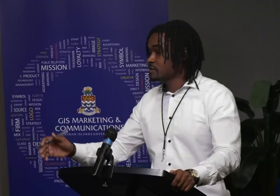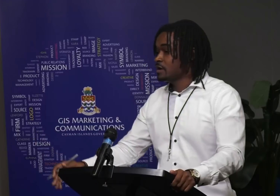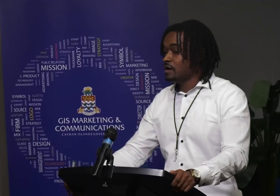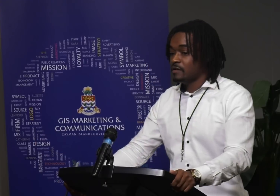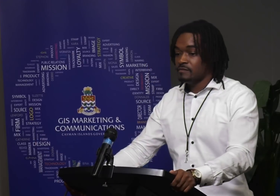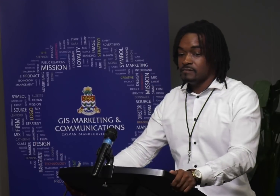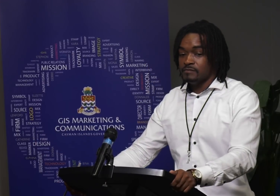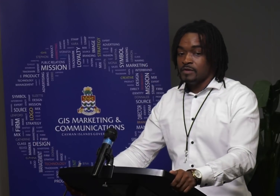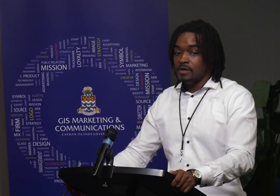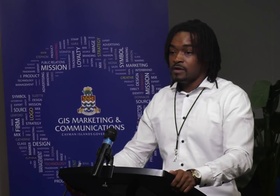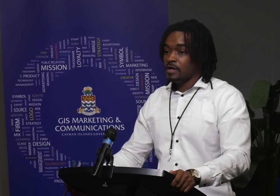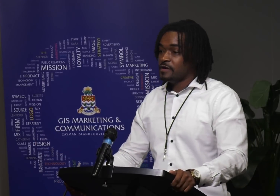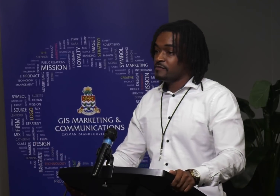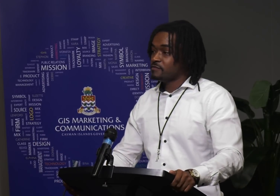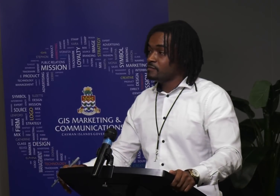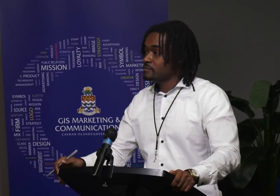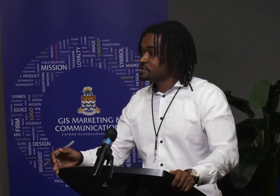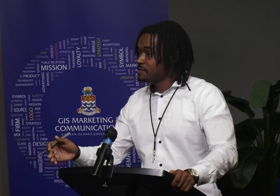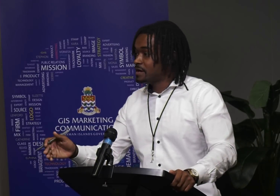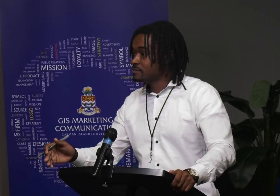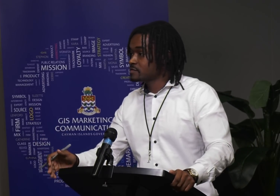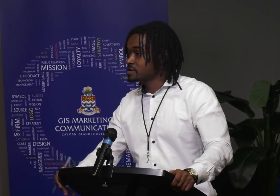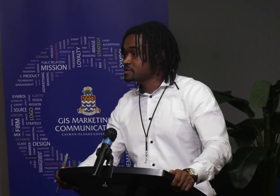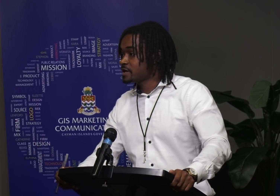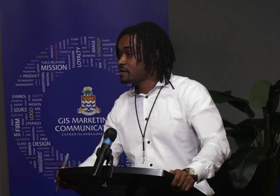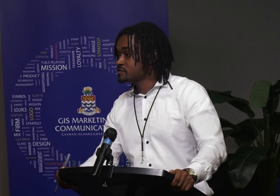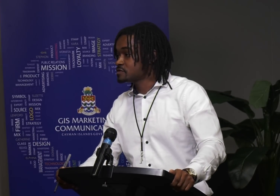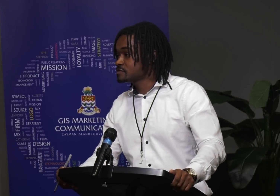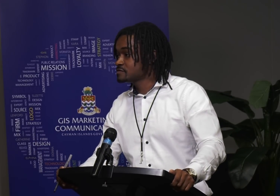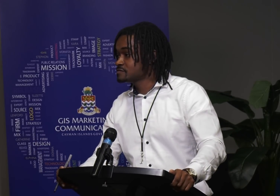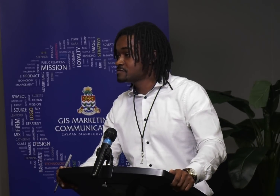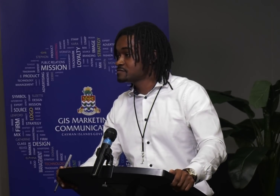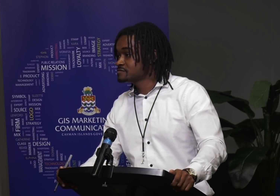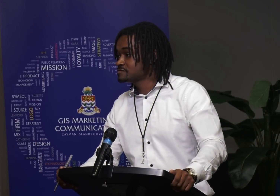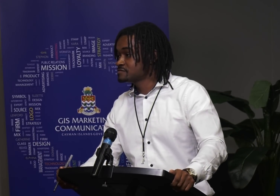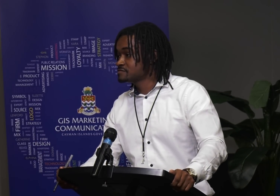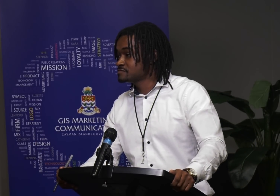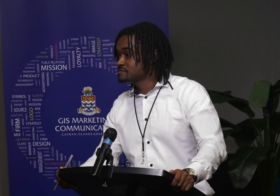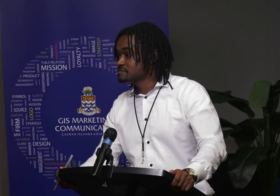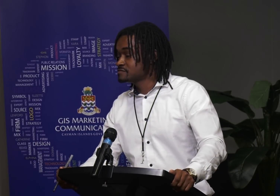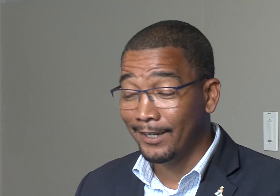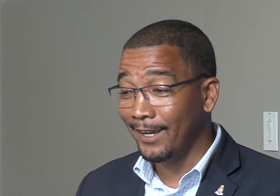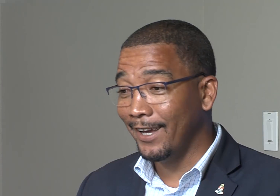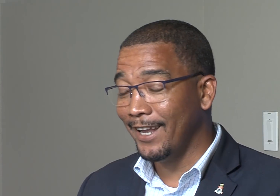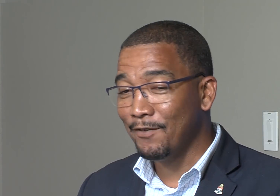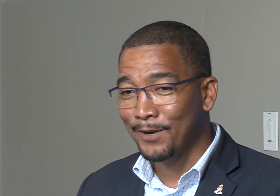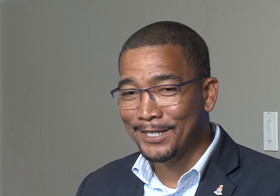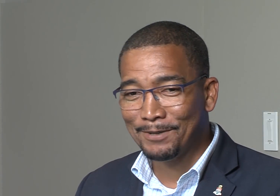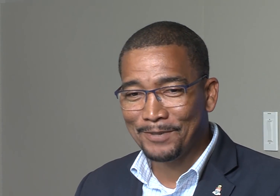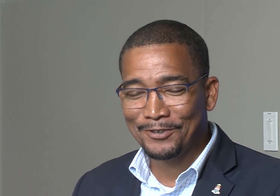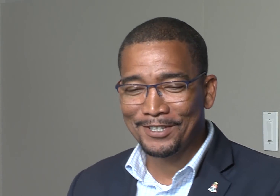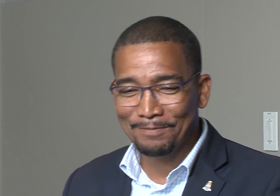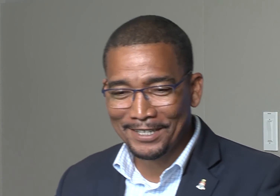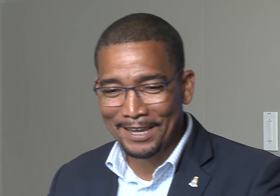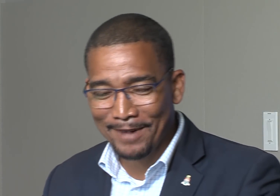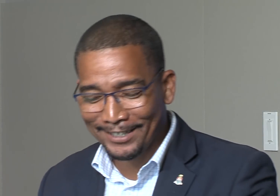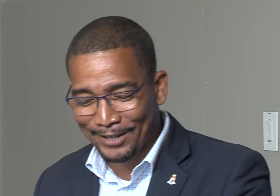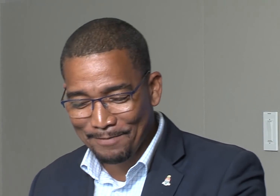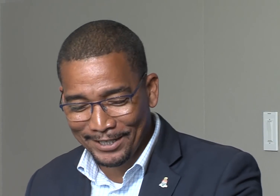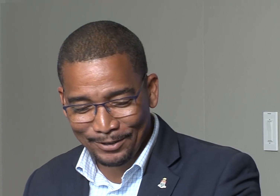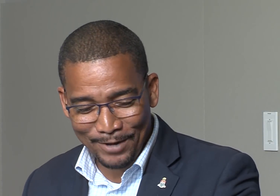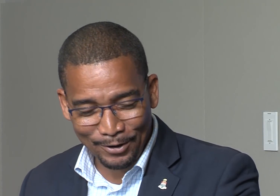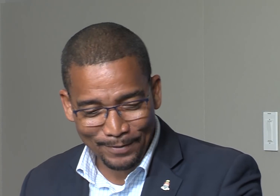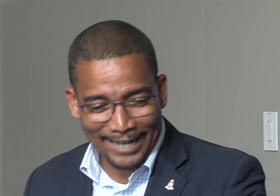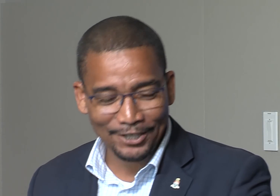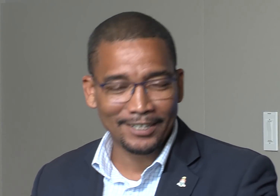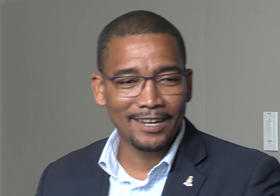question. Is Ms. Cayman cancelled? No, it's not. And everybody seems to be interested in Ms. Cayman, so